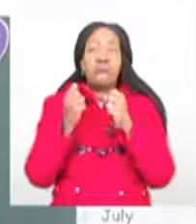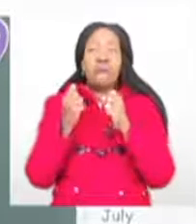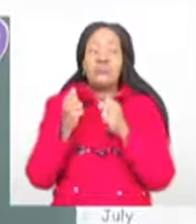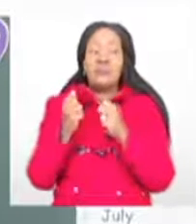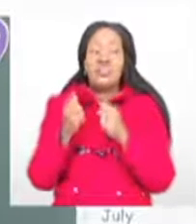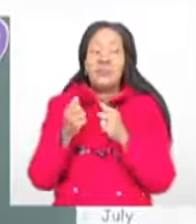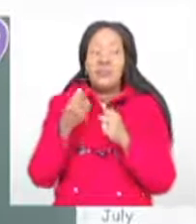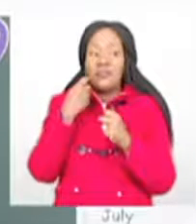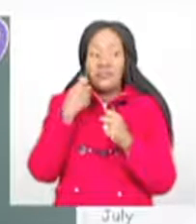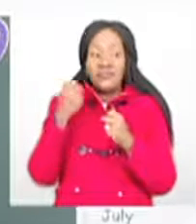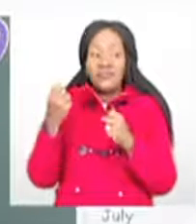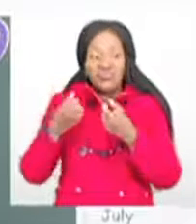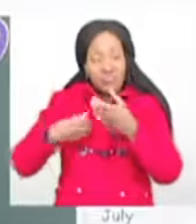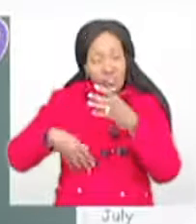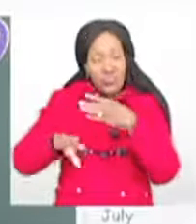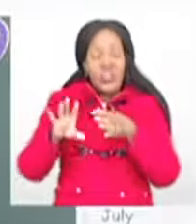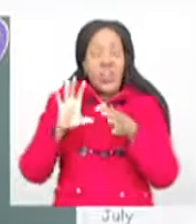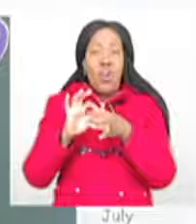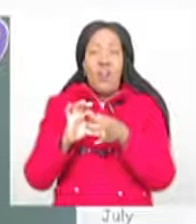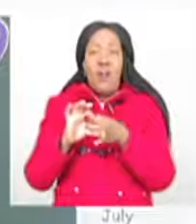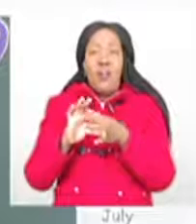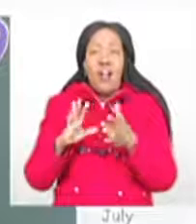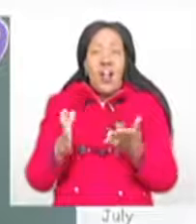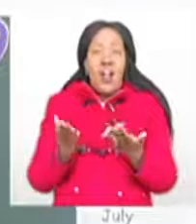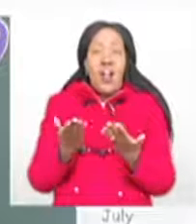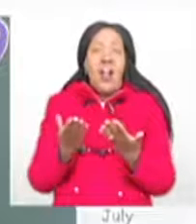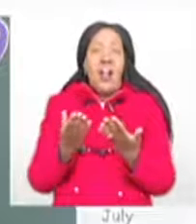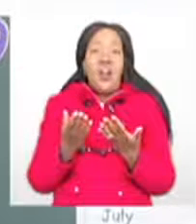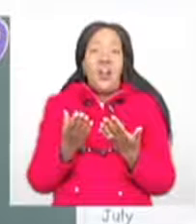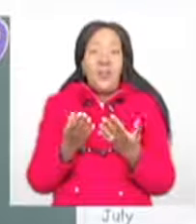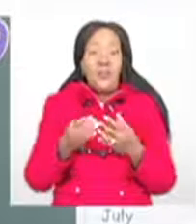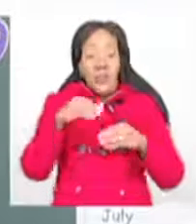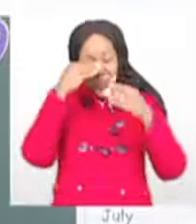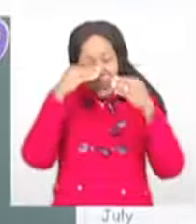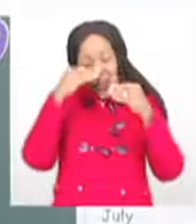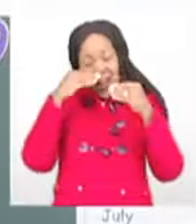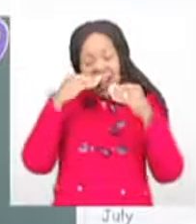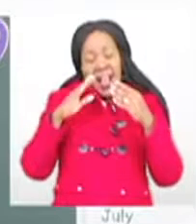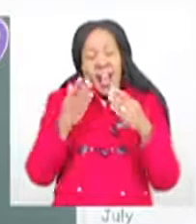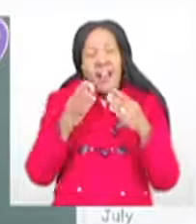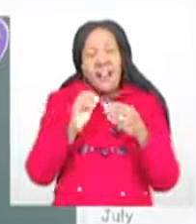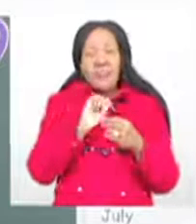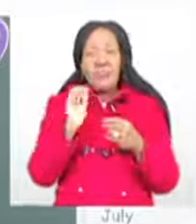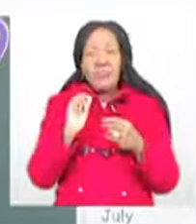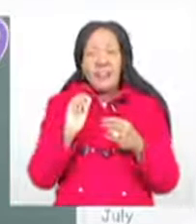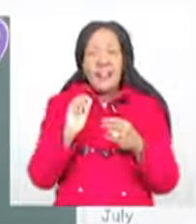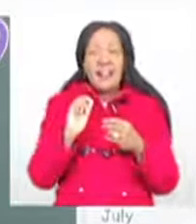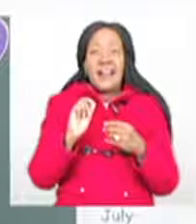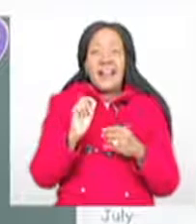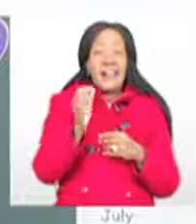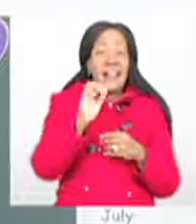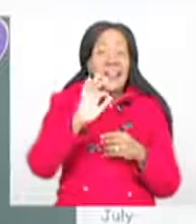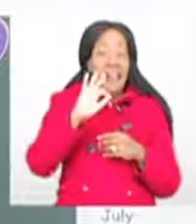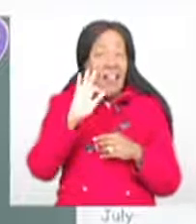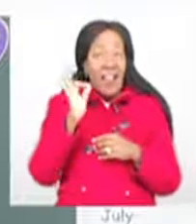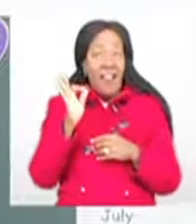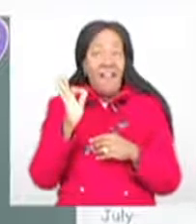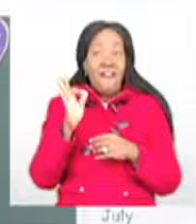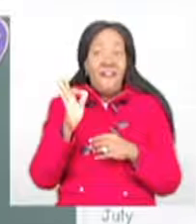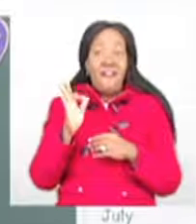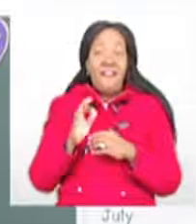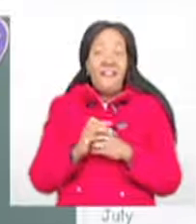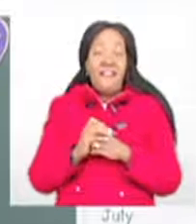learn how to form letter F. Let's look at the board. I will show you how we